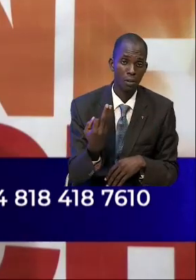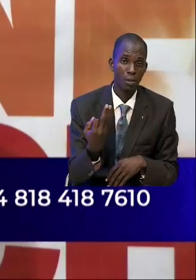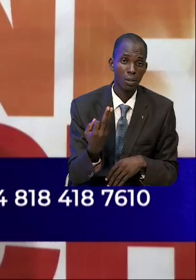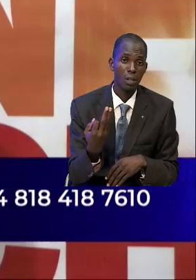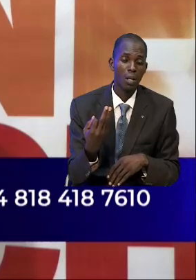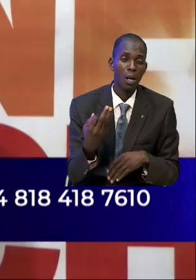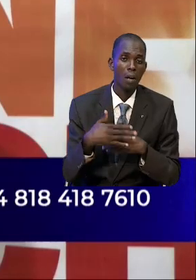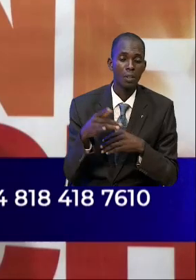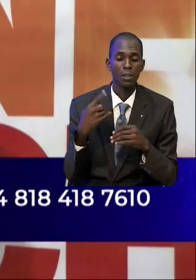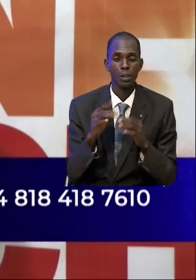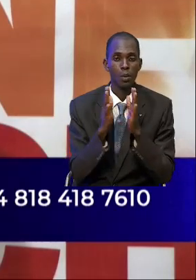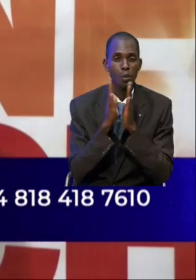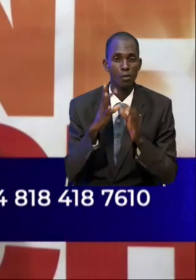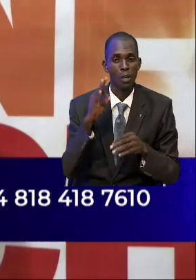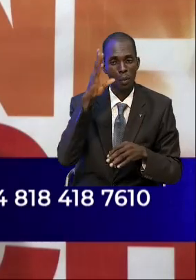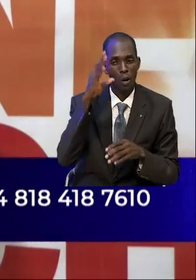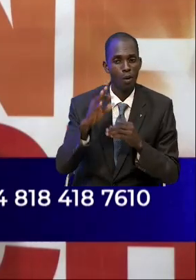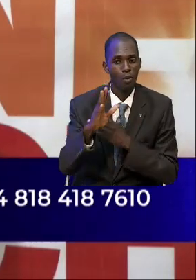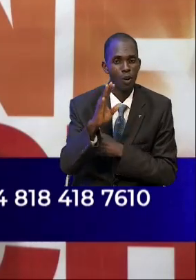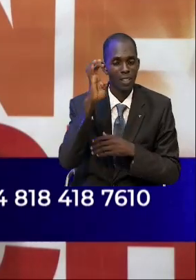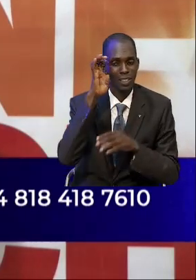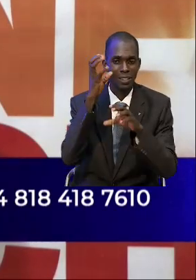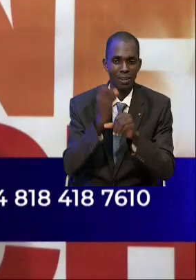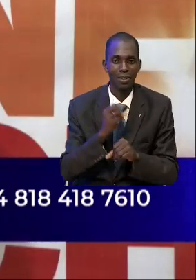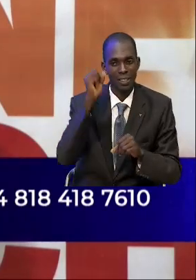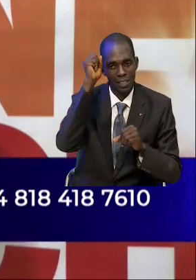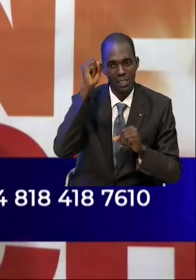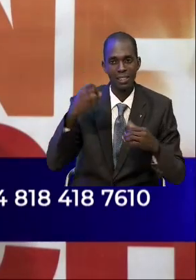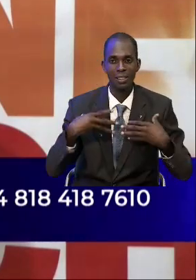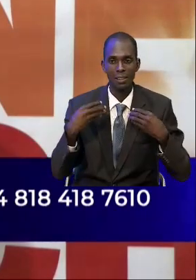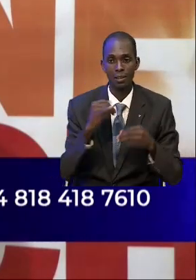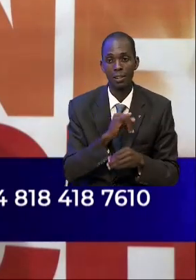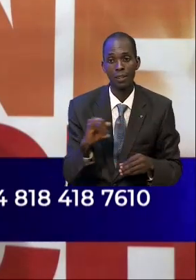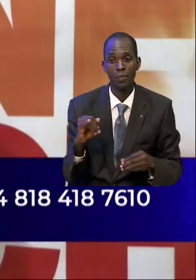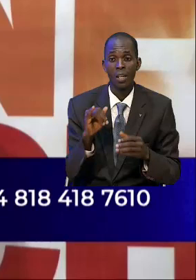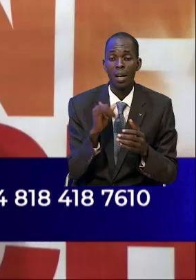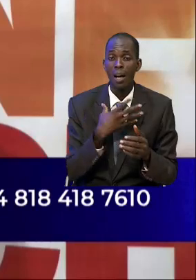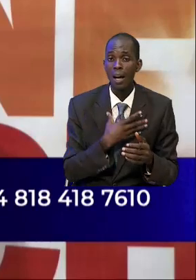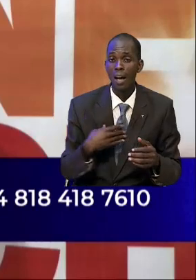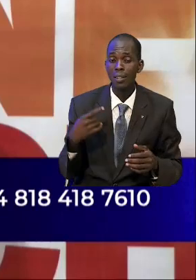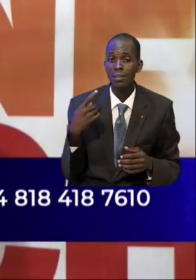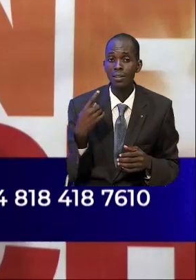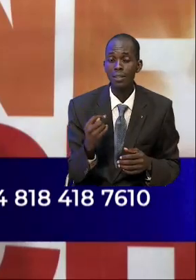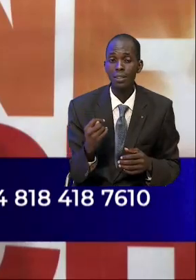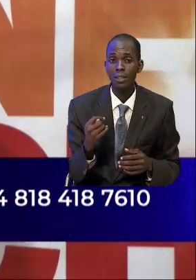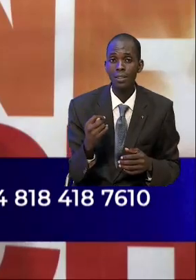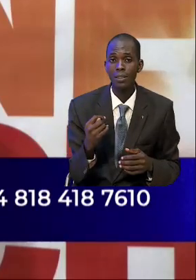Friday, after the prayer of man of God, in fact, I got my